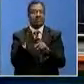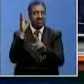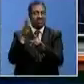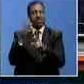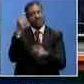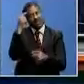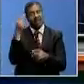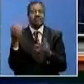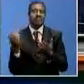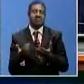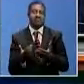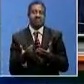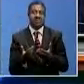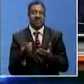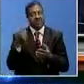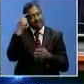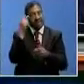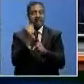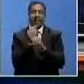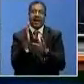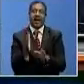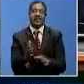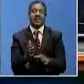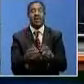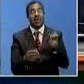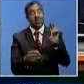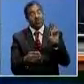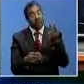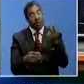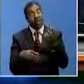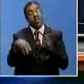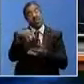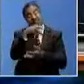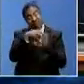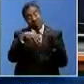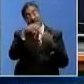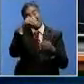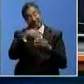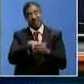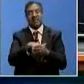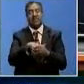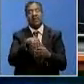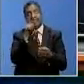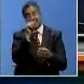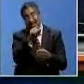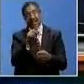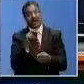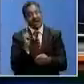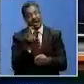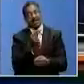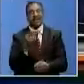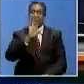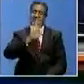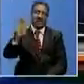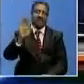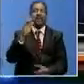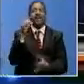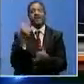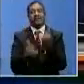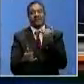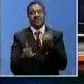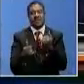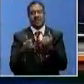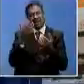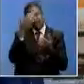And it is a very complicated thing that we have suspended as a government, so that we can re-look